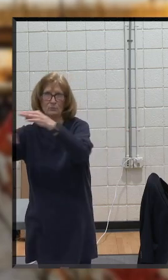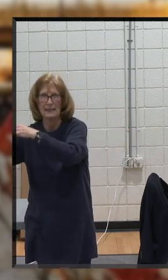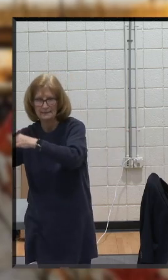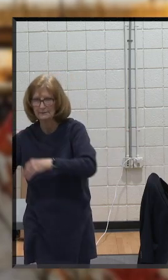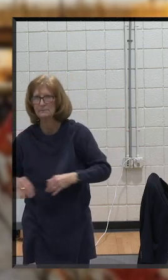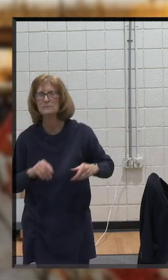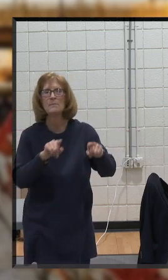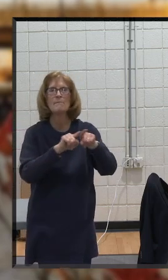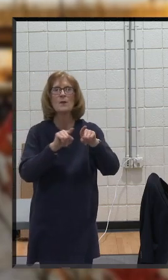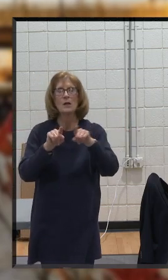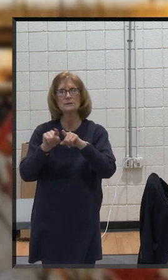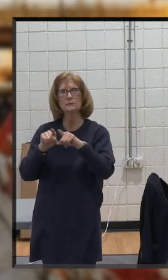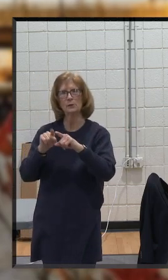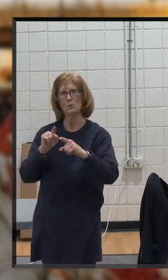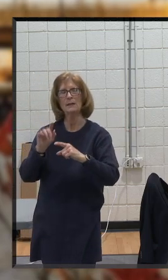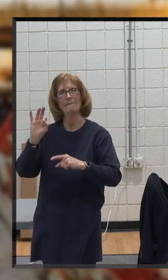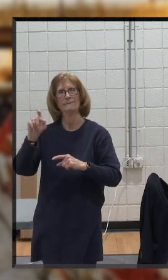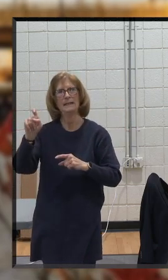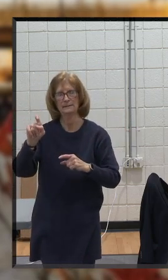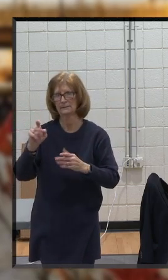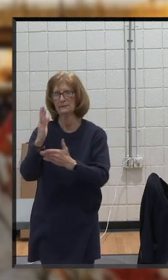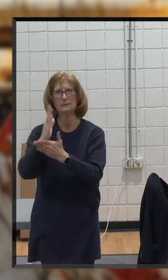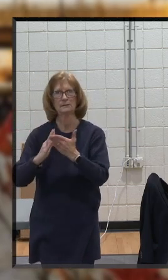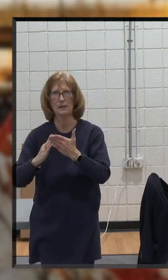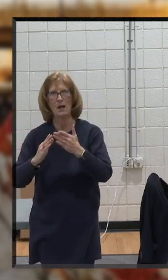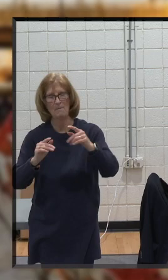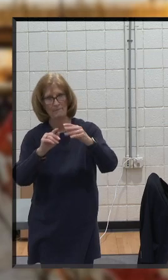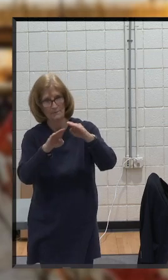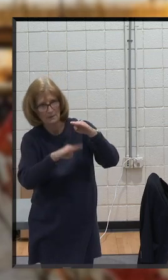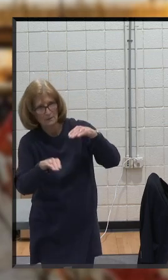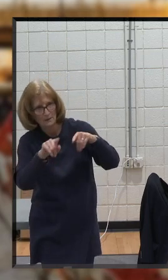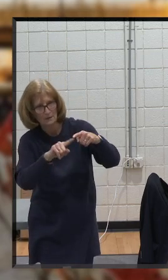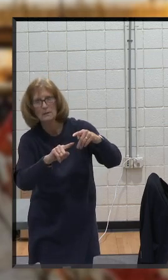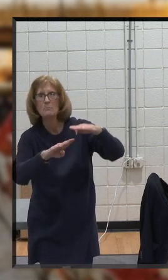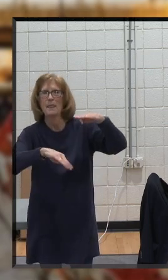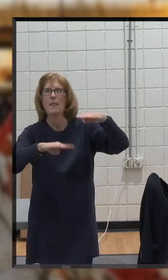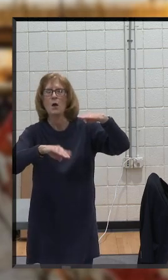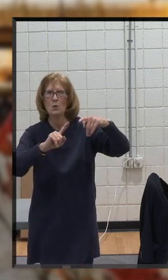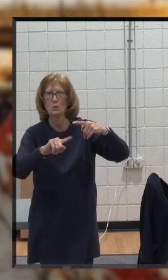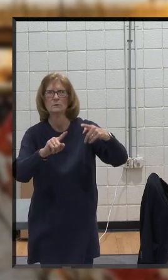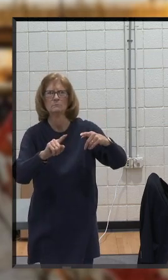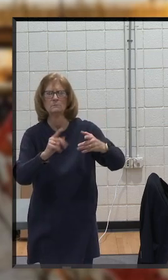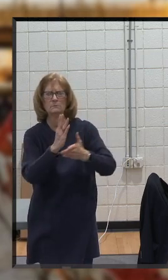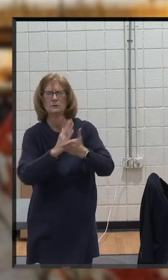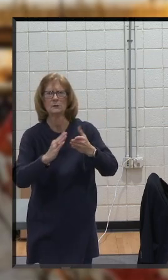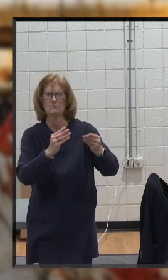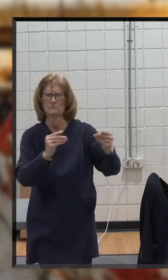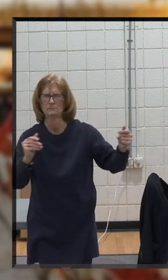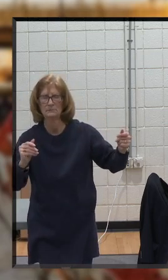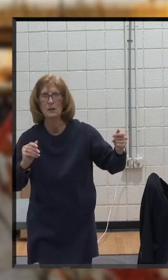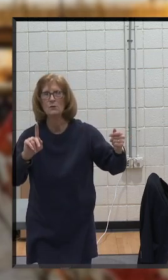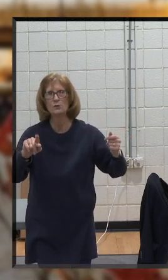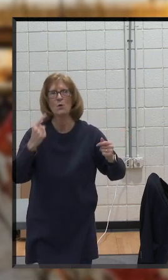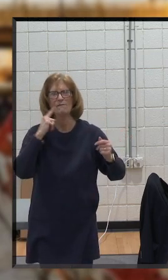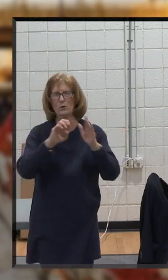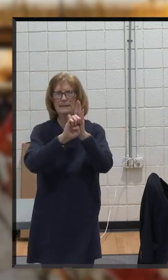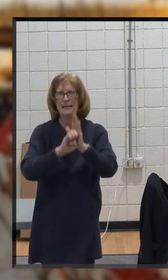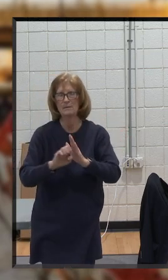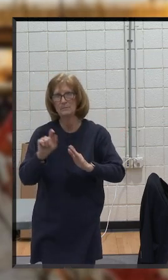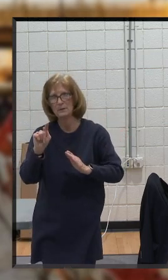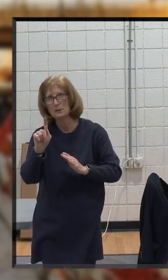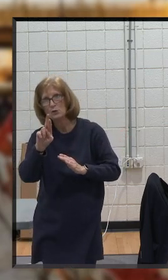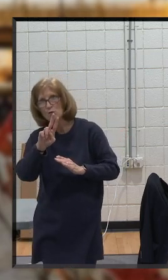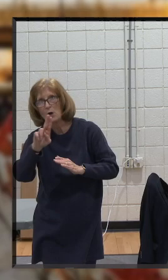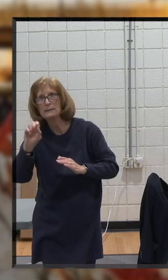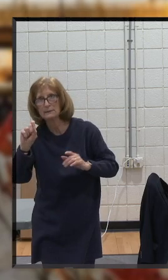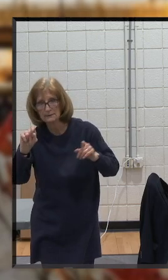We'll also repair any of the deterioration on the steel below the deck. So the truss and the different members will be repaired,